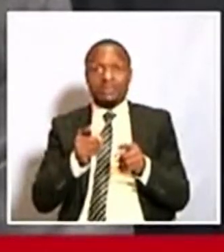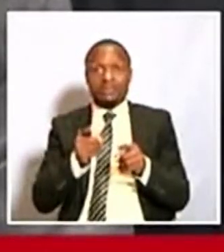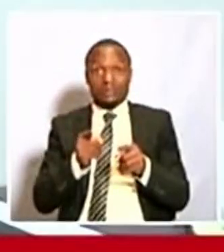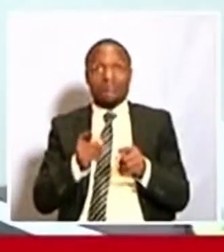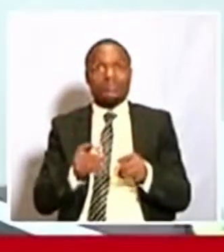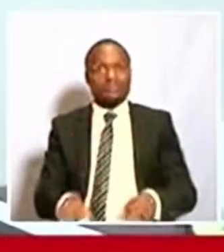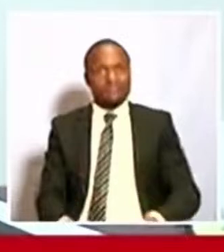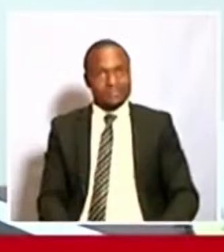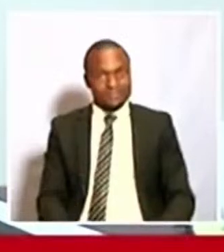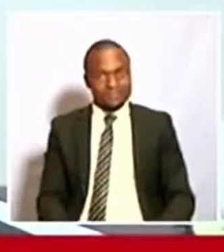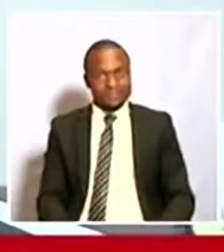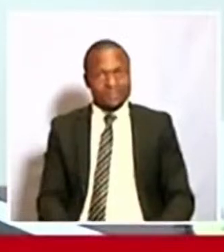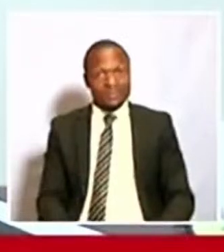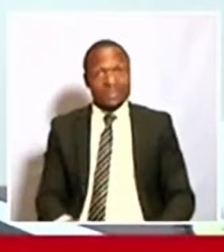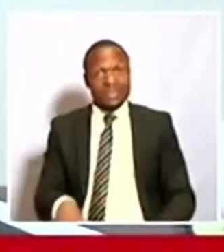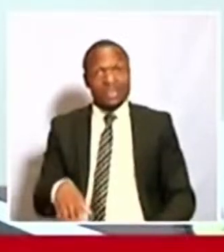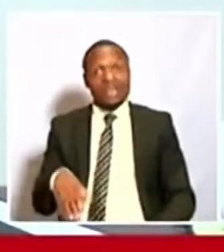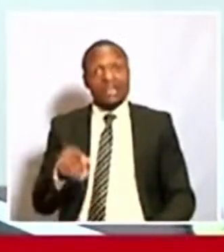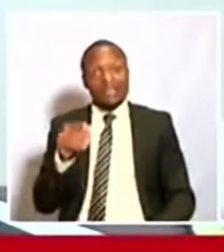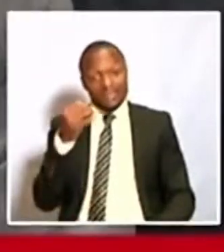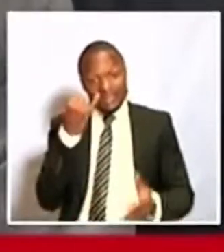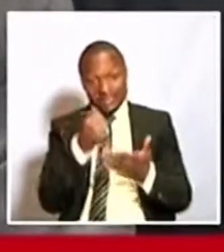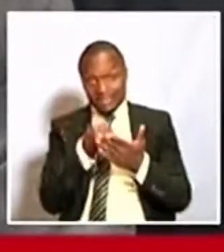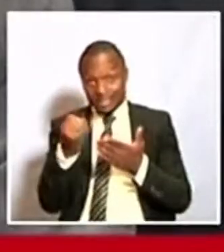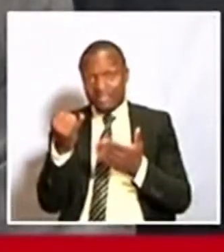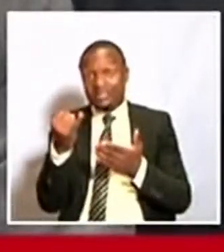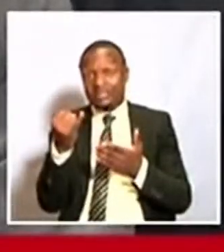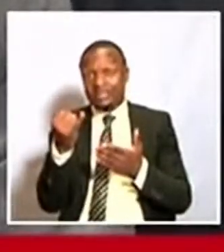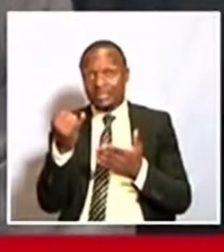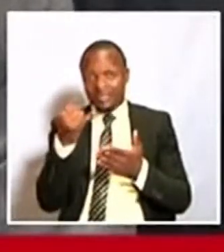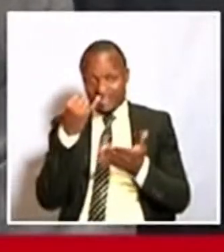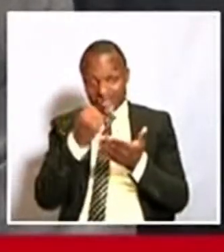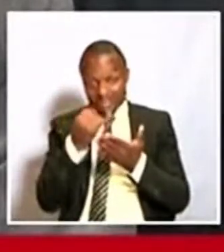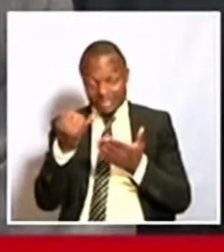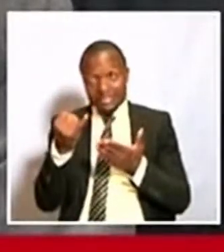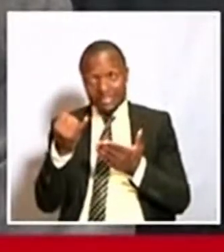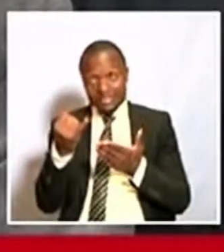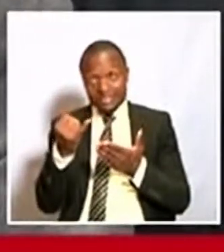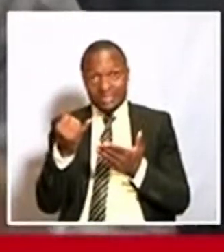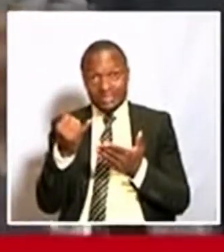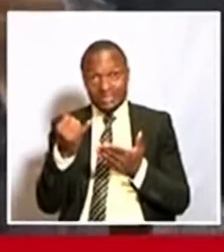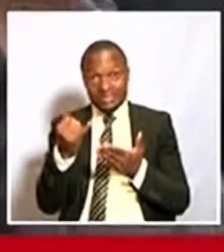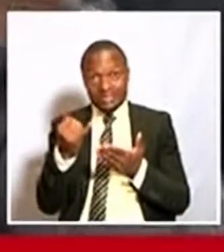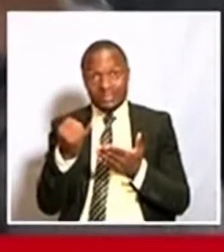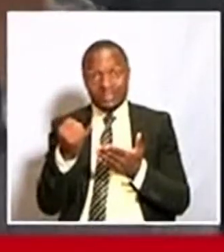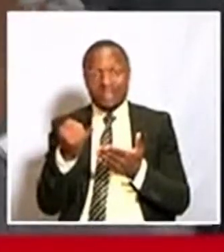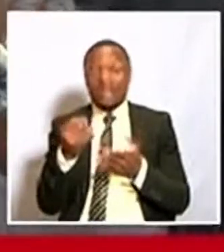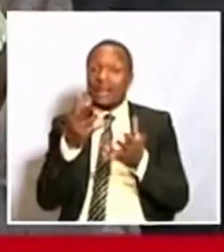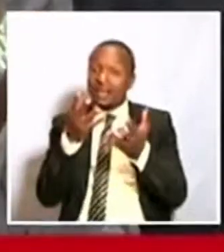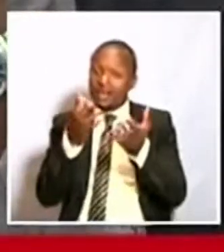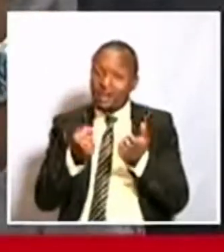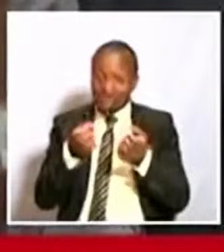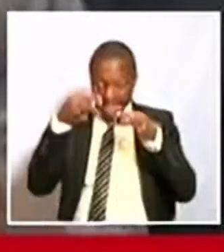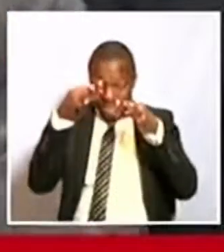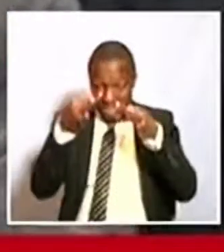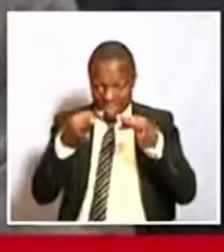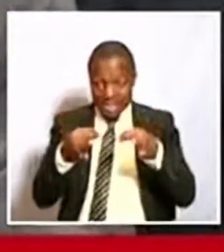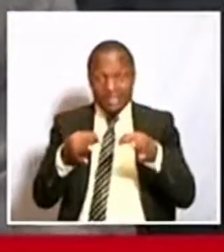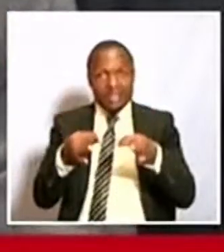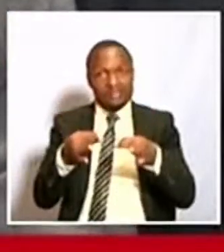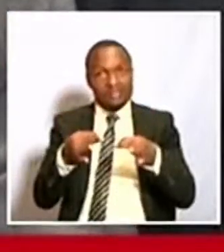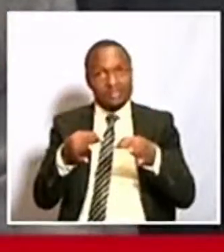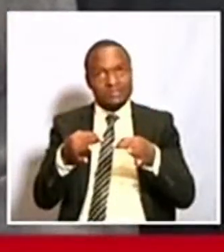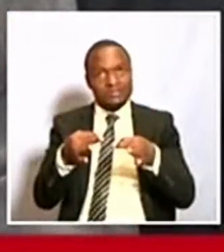submission. The motivation, Chair. The motivation that I just wanted, if at all